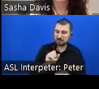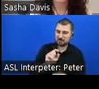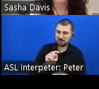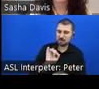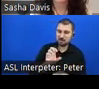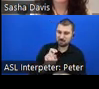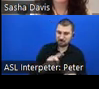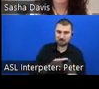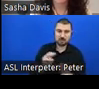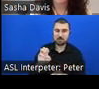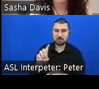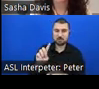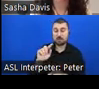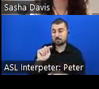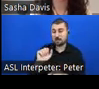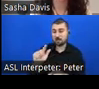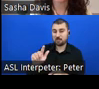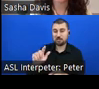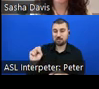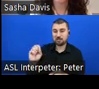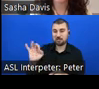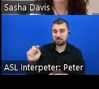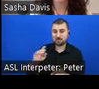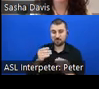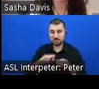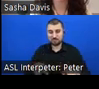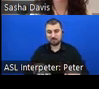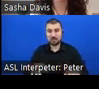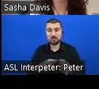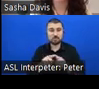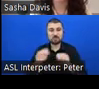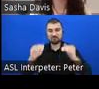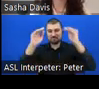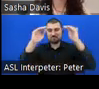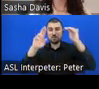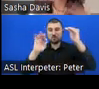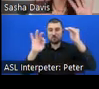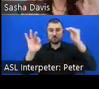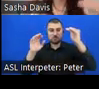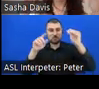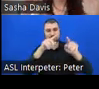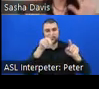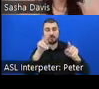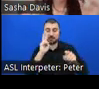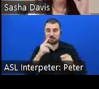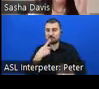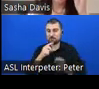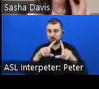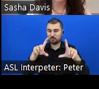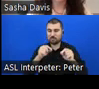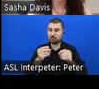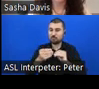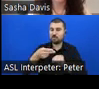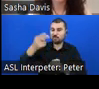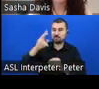soffit on the ground floor, and also the entablature at the roofline. Also the brick basically higher up is kept